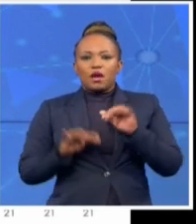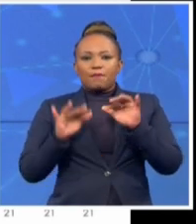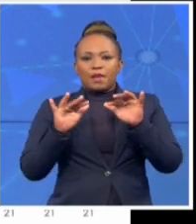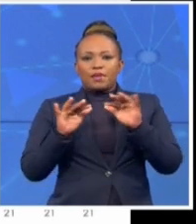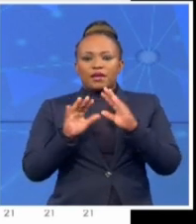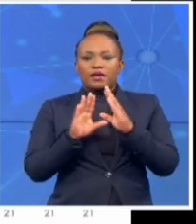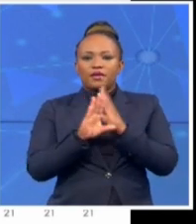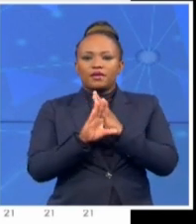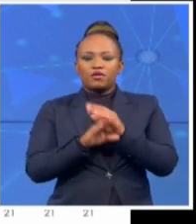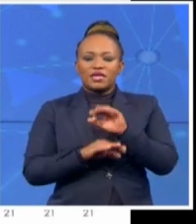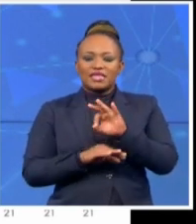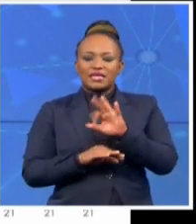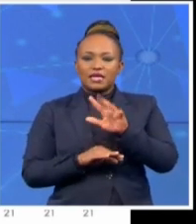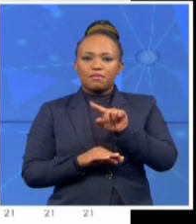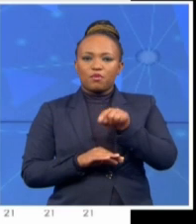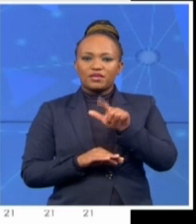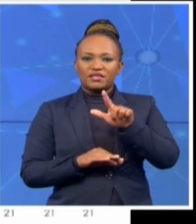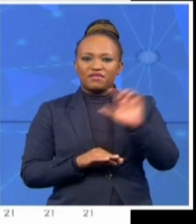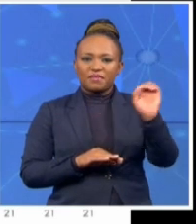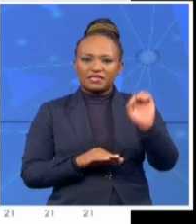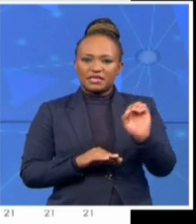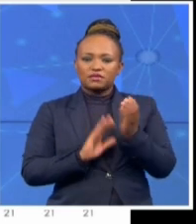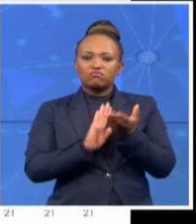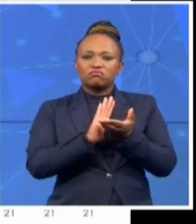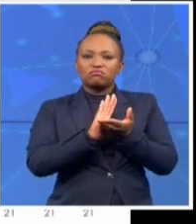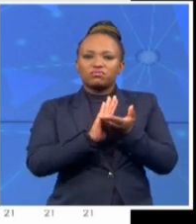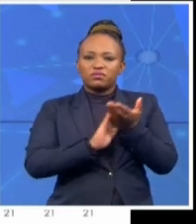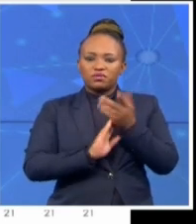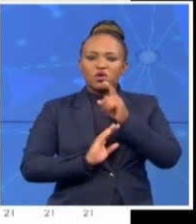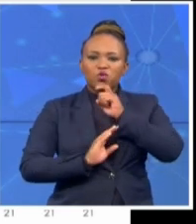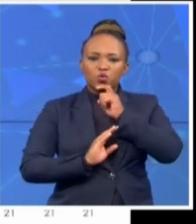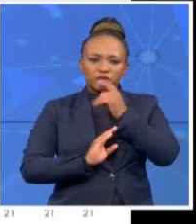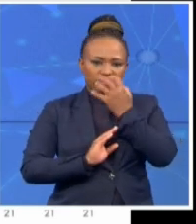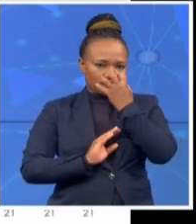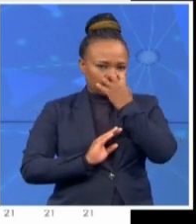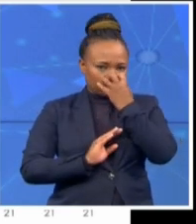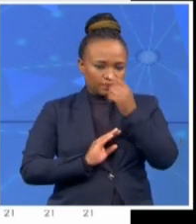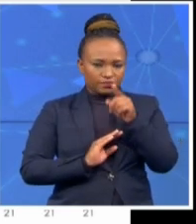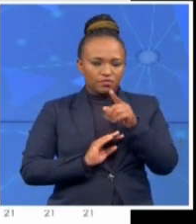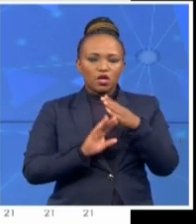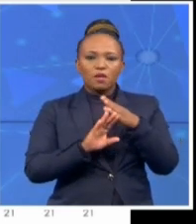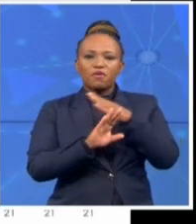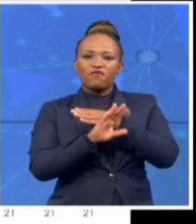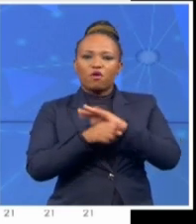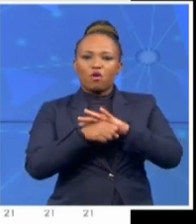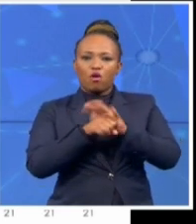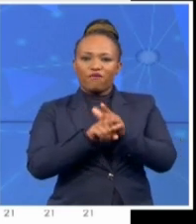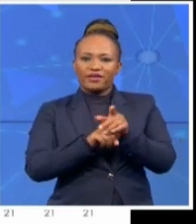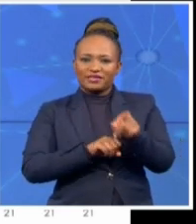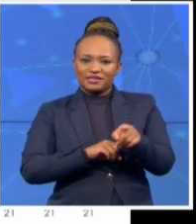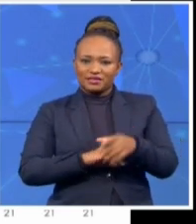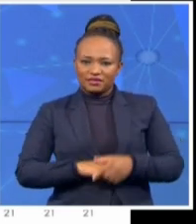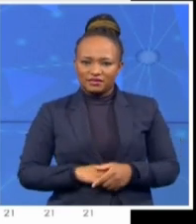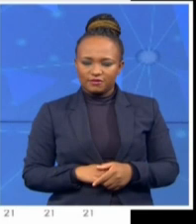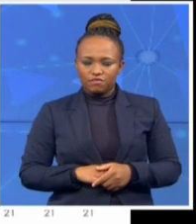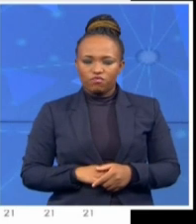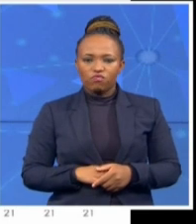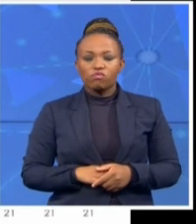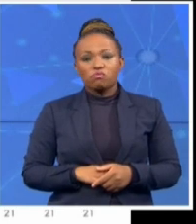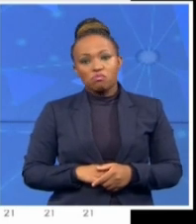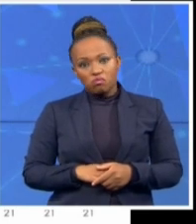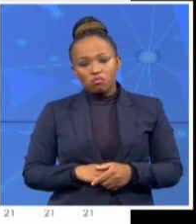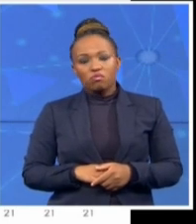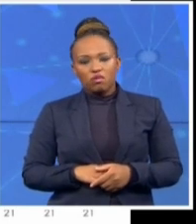increase in oxygen use relative to our pre-COVID baseline. So we're still very largely below